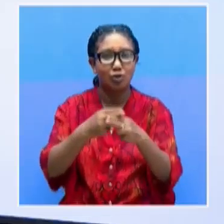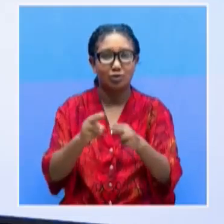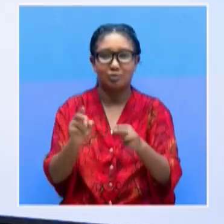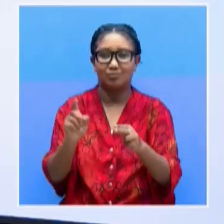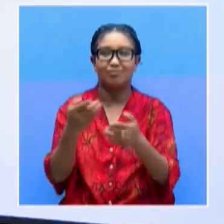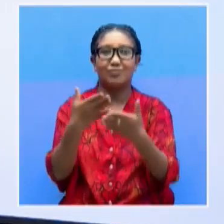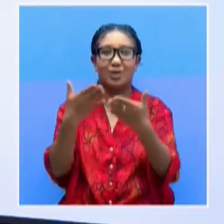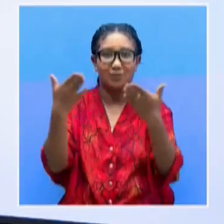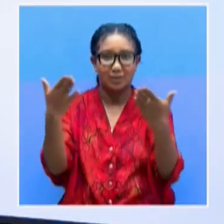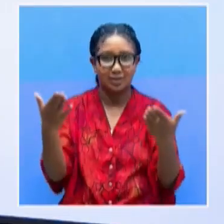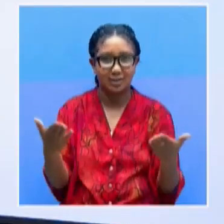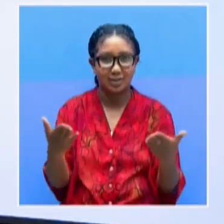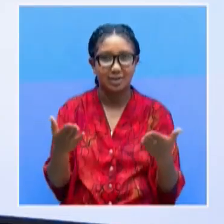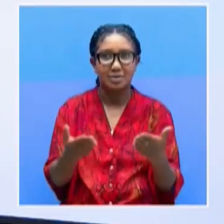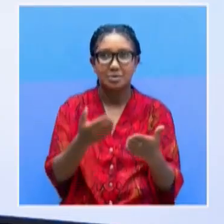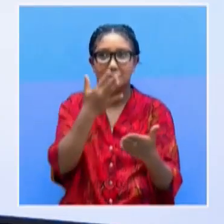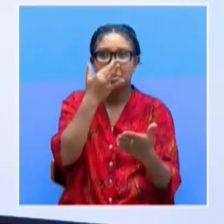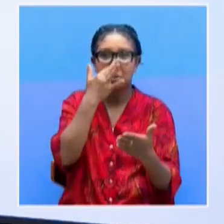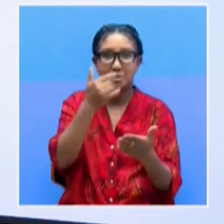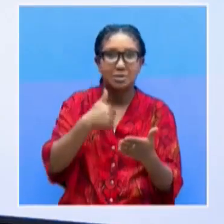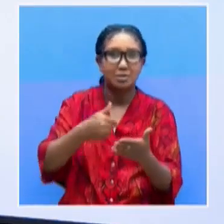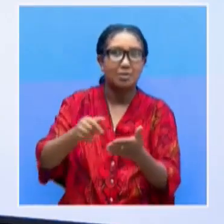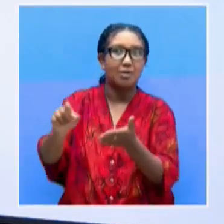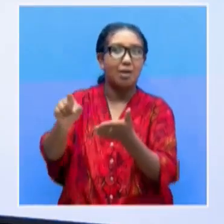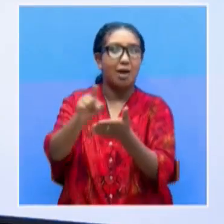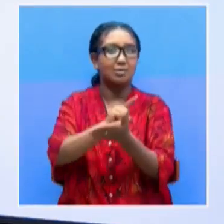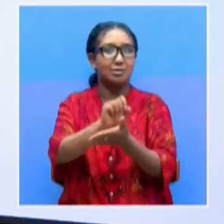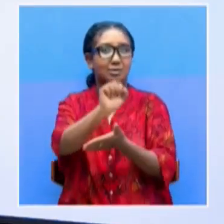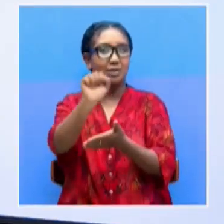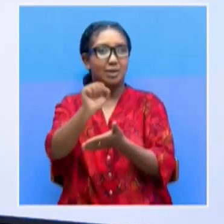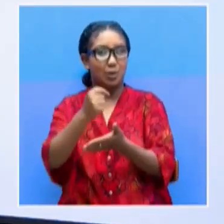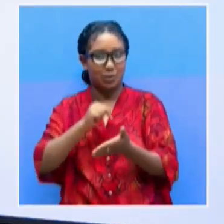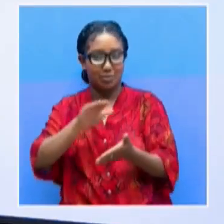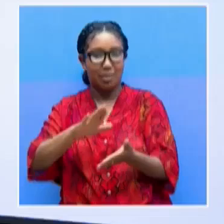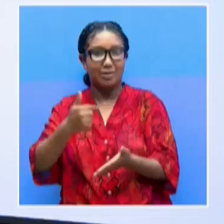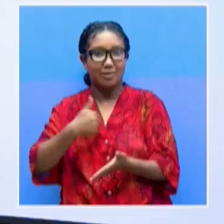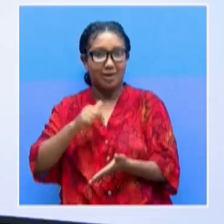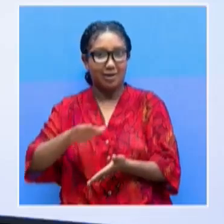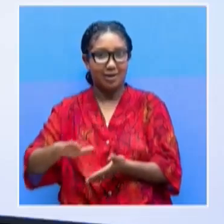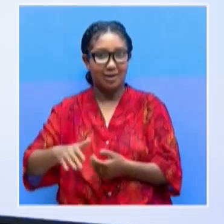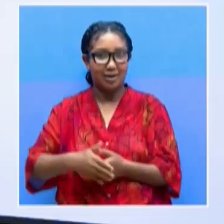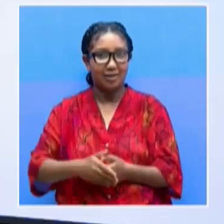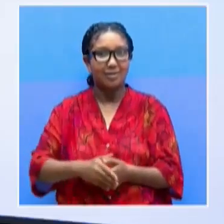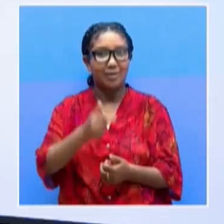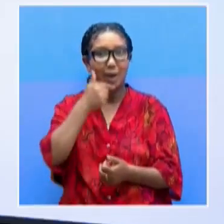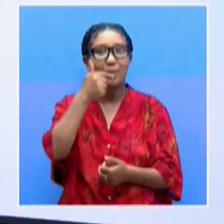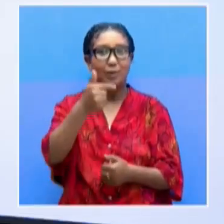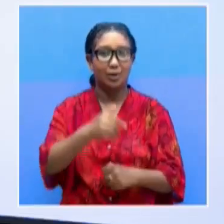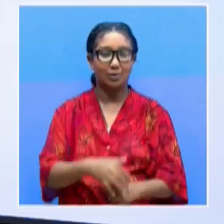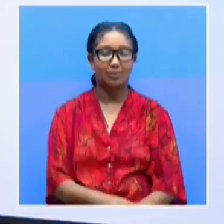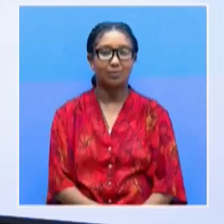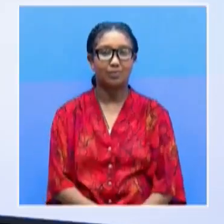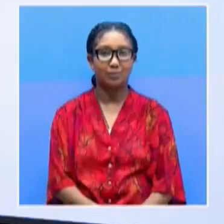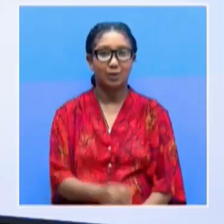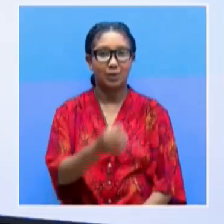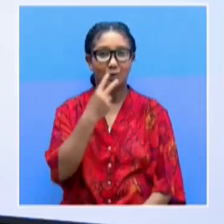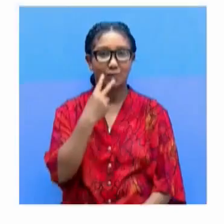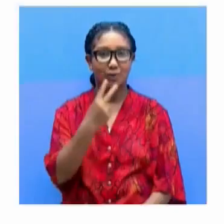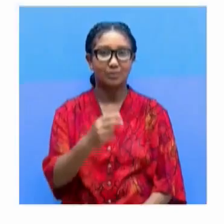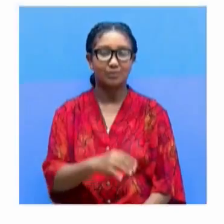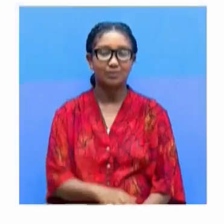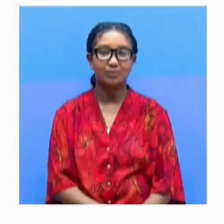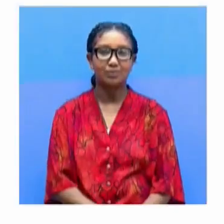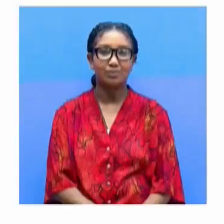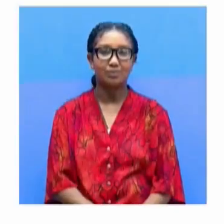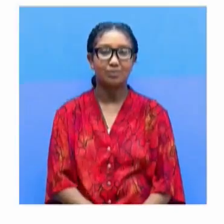event that I experienced last Sunday with my son. Okay? Let me tell you that. Look.